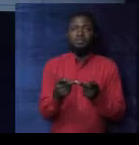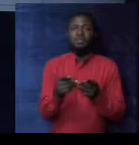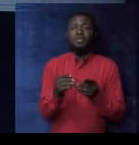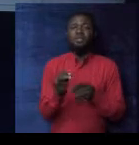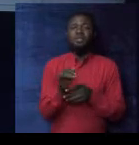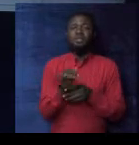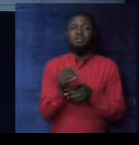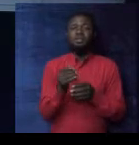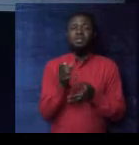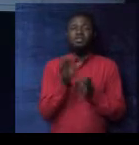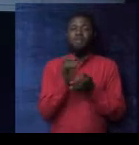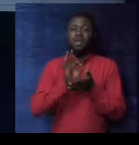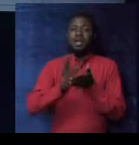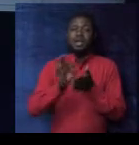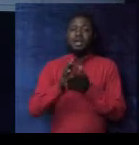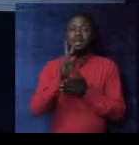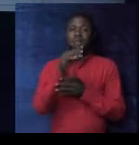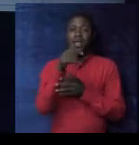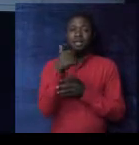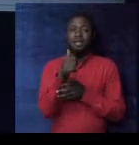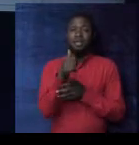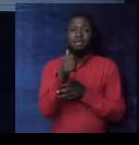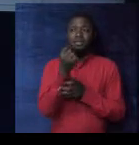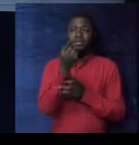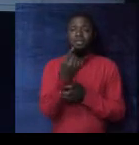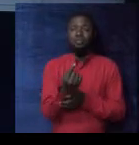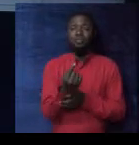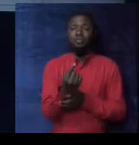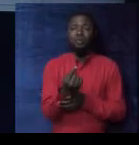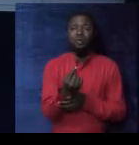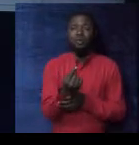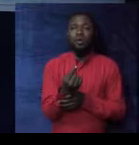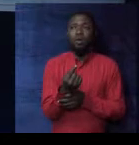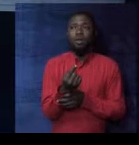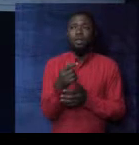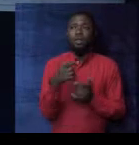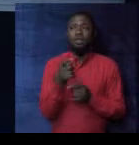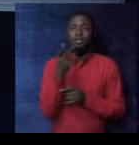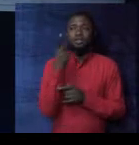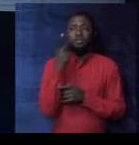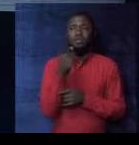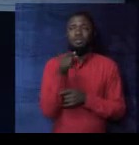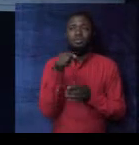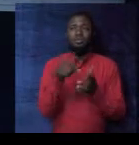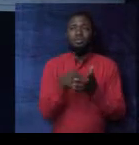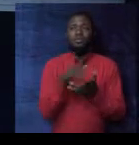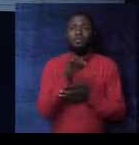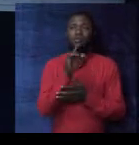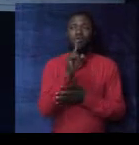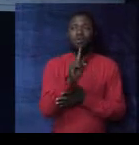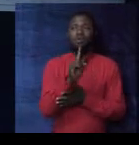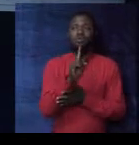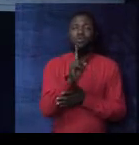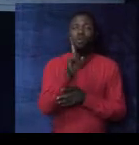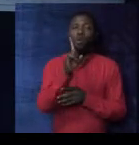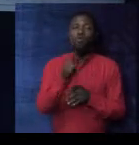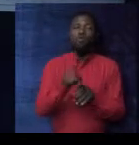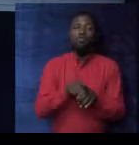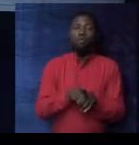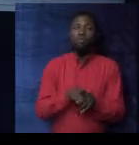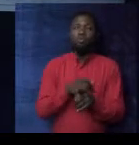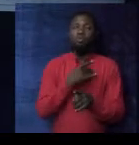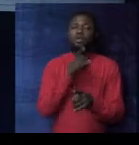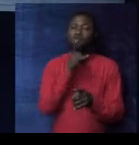say. So if we count by 10 singles, okay, so now let's say this is 1, and you can see that